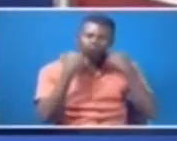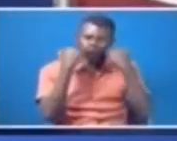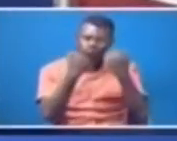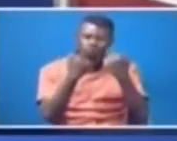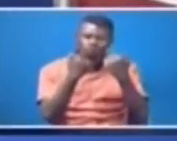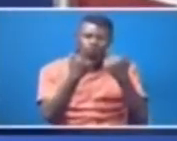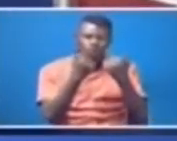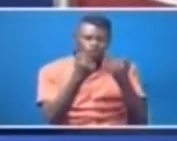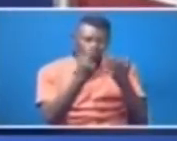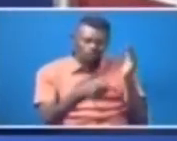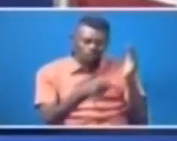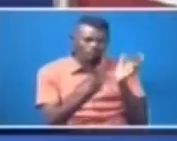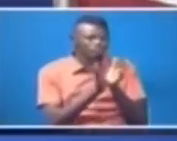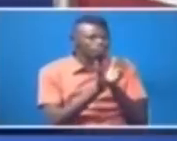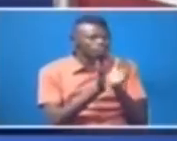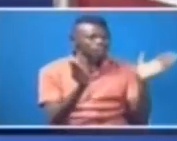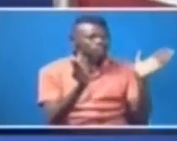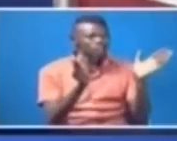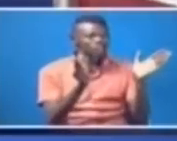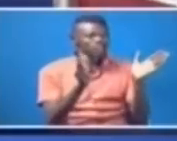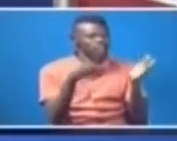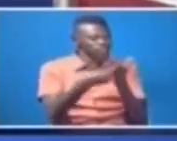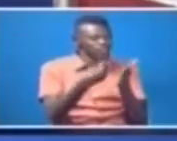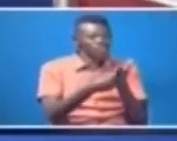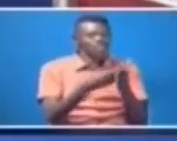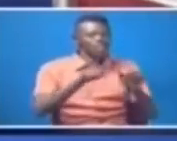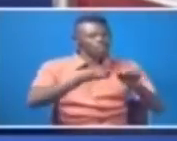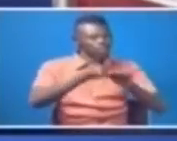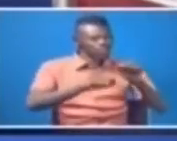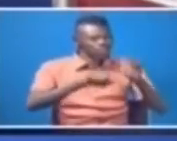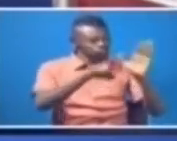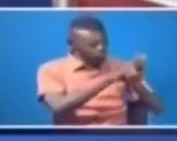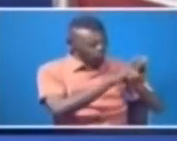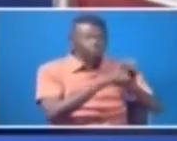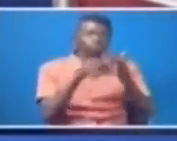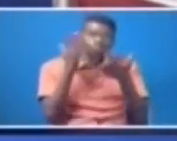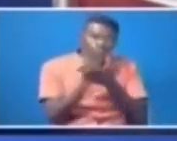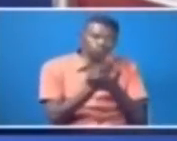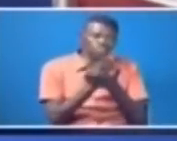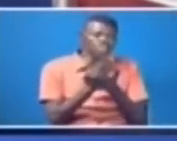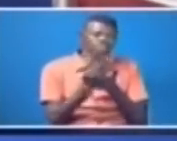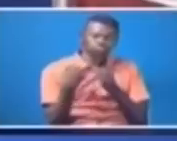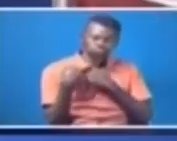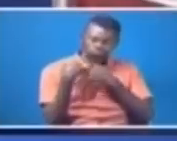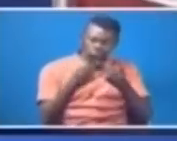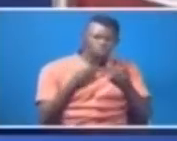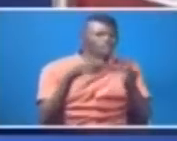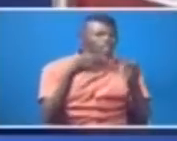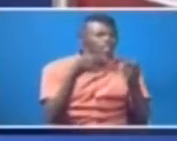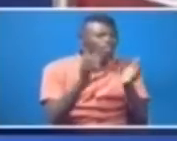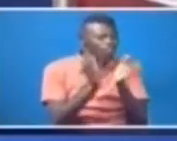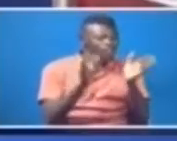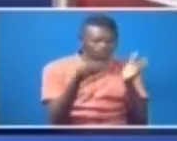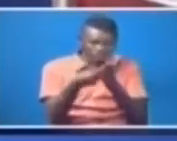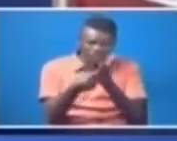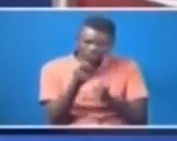the public finance management legislation, because it is true that throughout the public finance system, there are